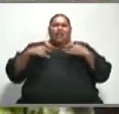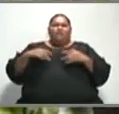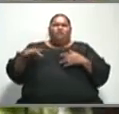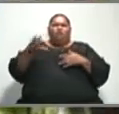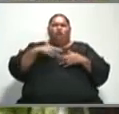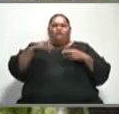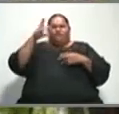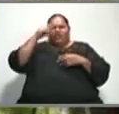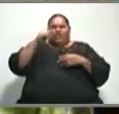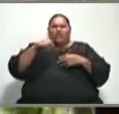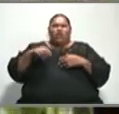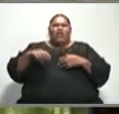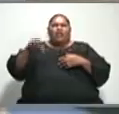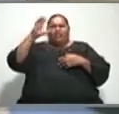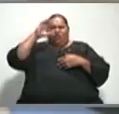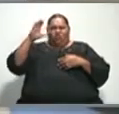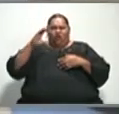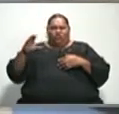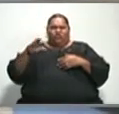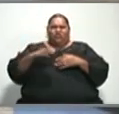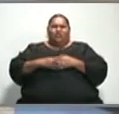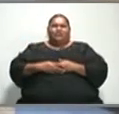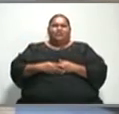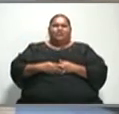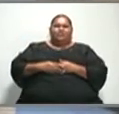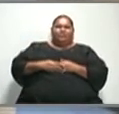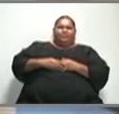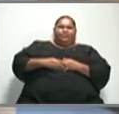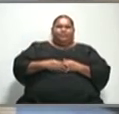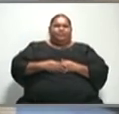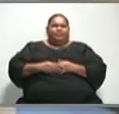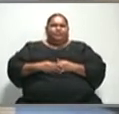Fijians across the country. Joel Rangoneliwa, Fiji One News.